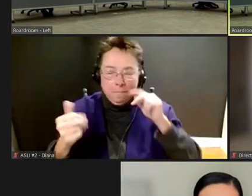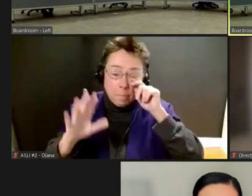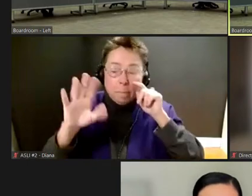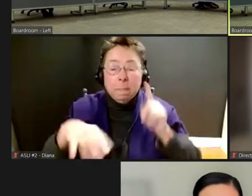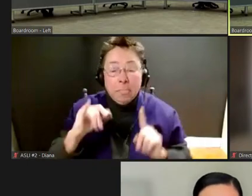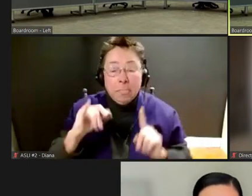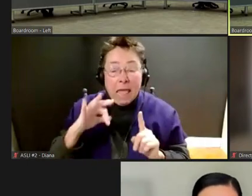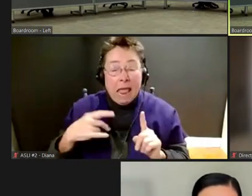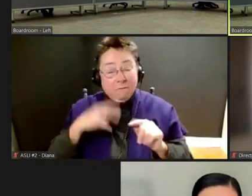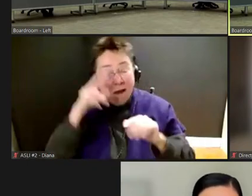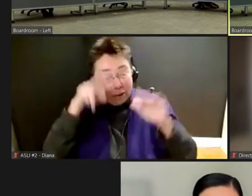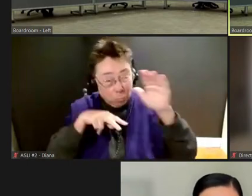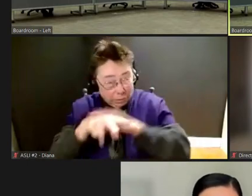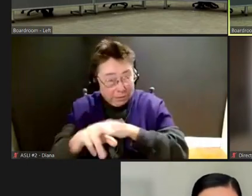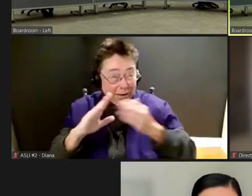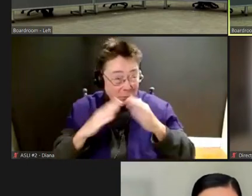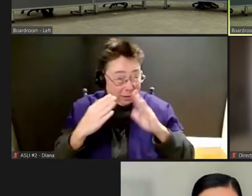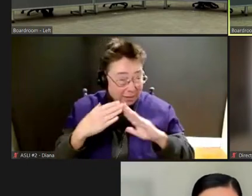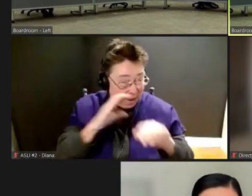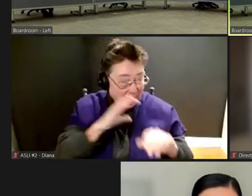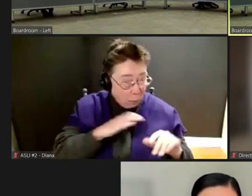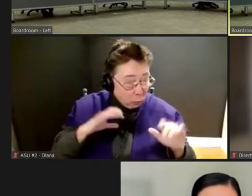if I could predict what city council,